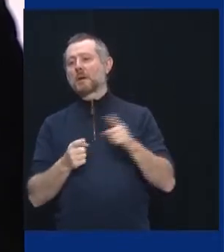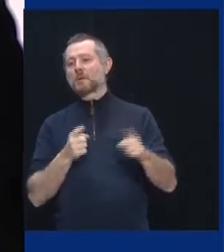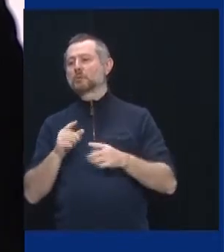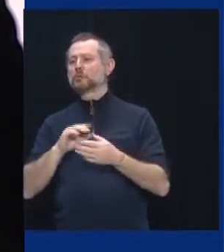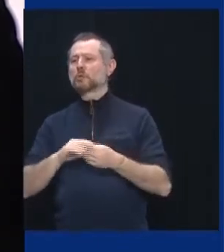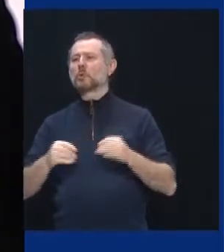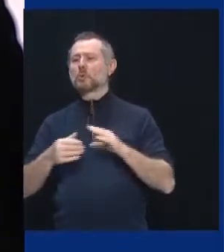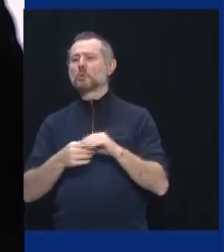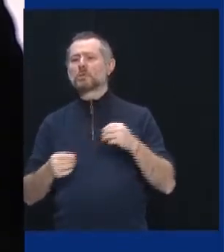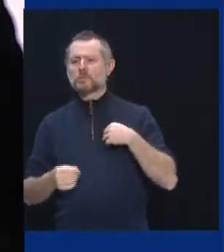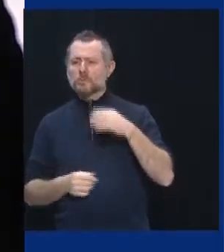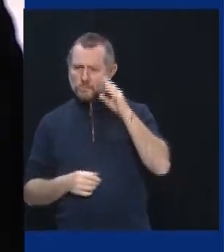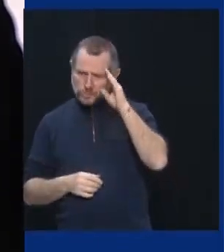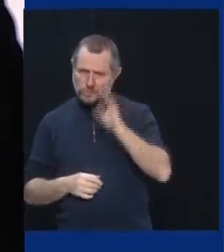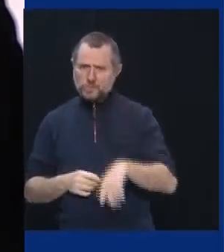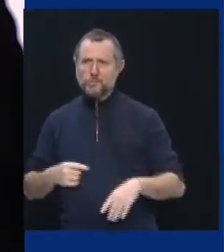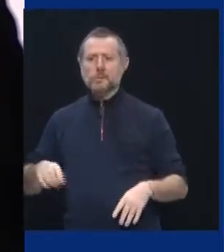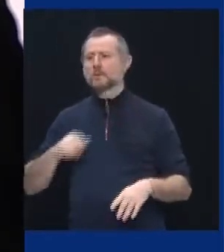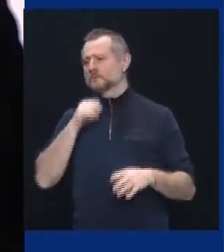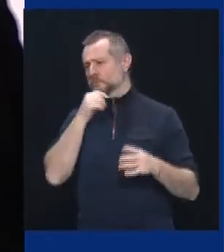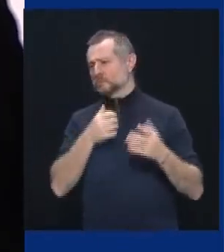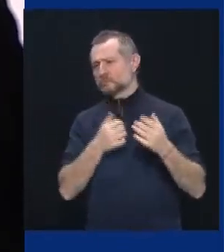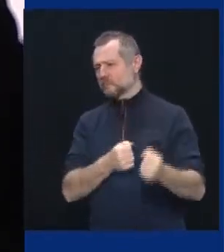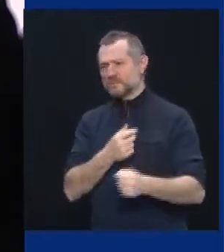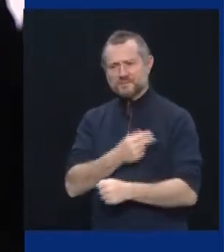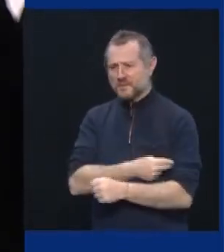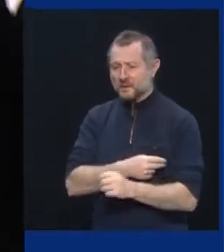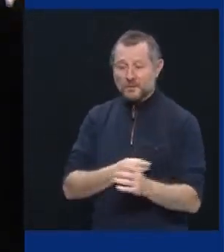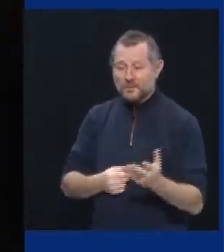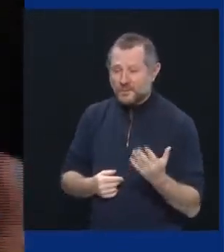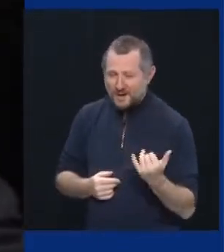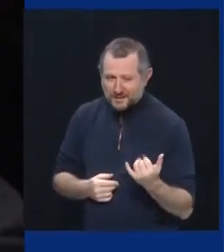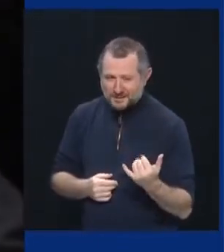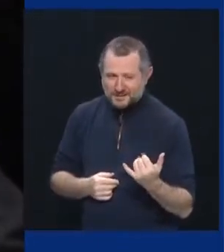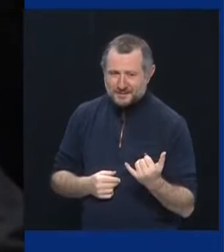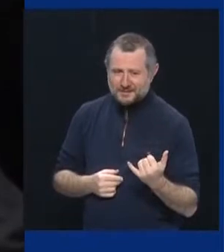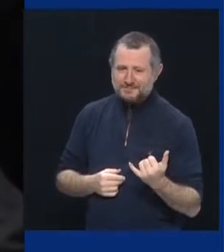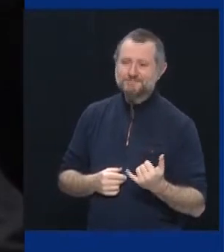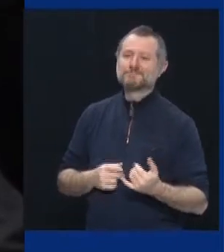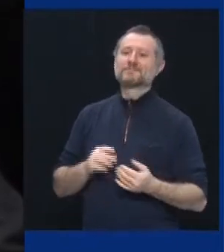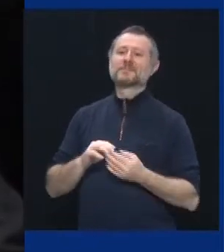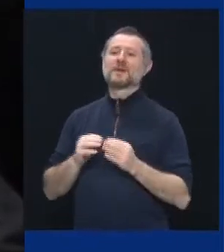the distrust in the vaccine was driven by number